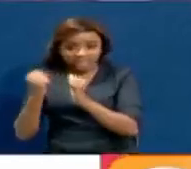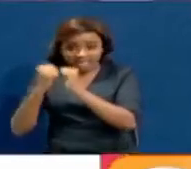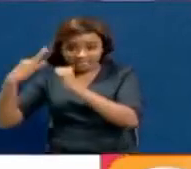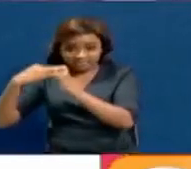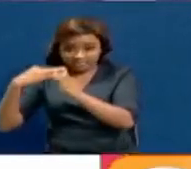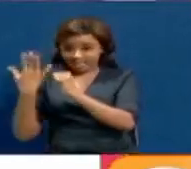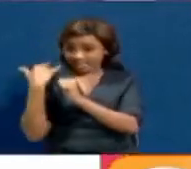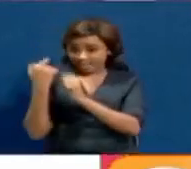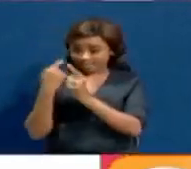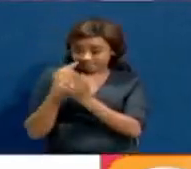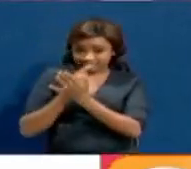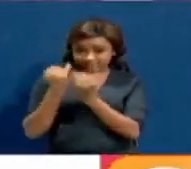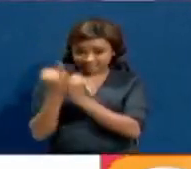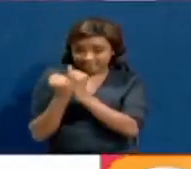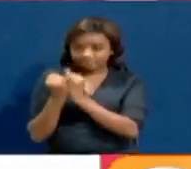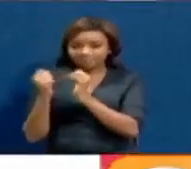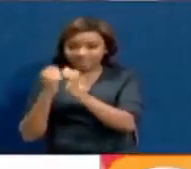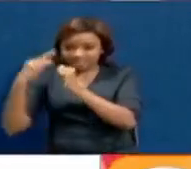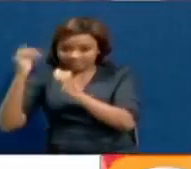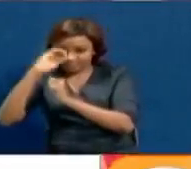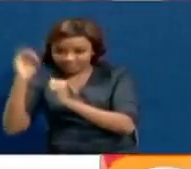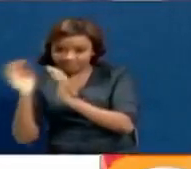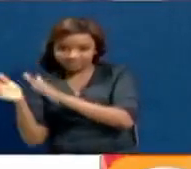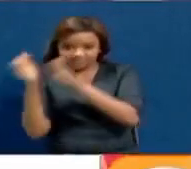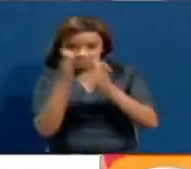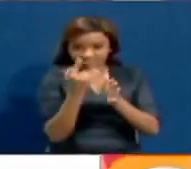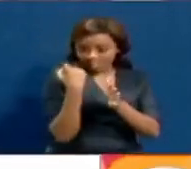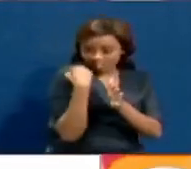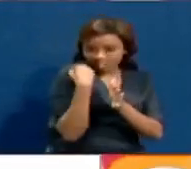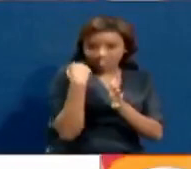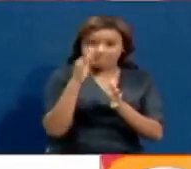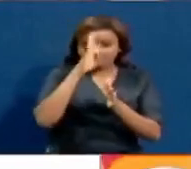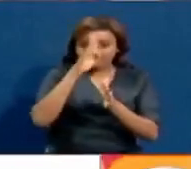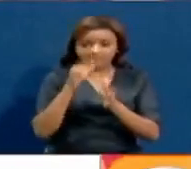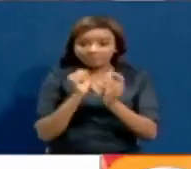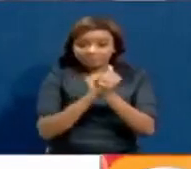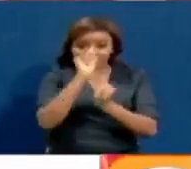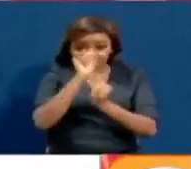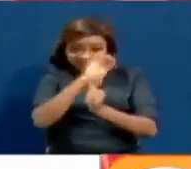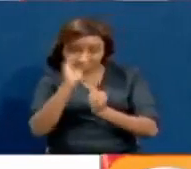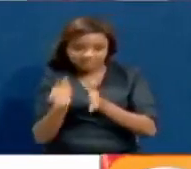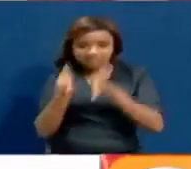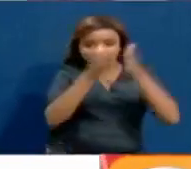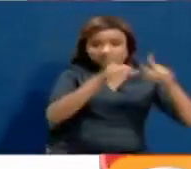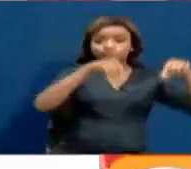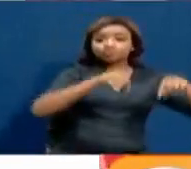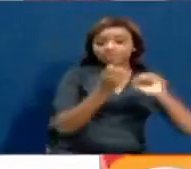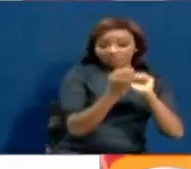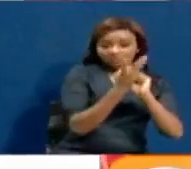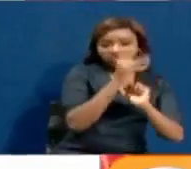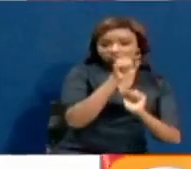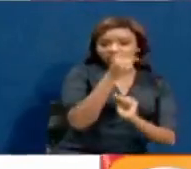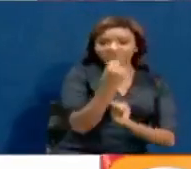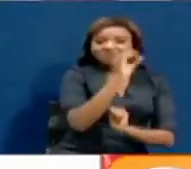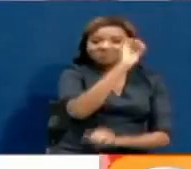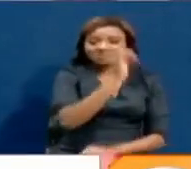Saturday. Yesterday, our positivity rate was 15%, and today, we are